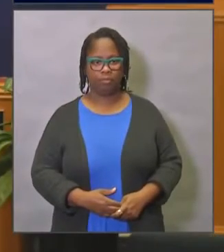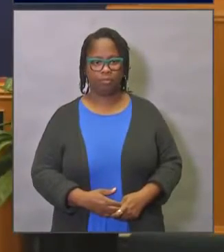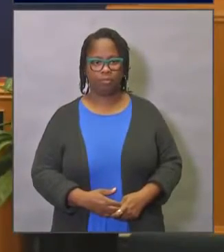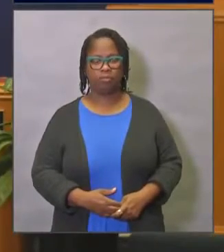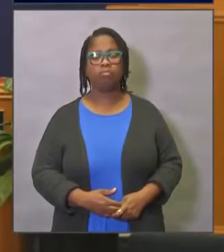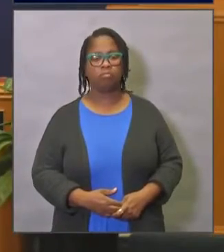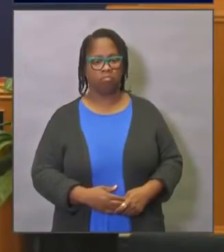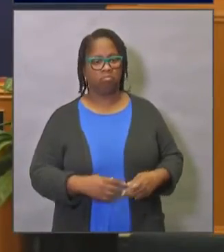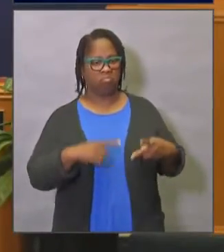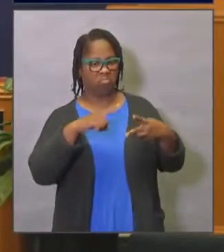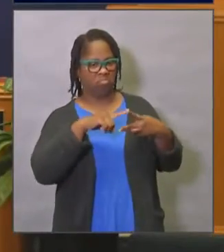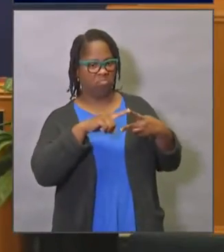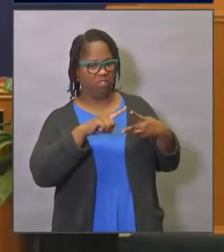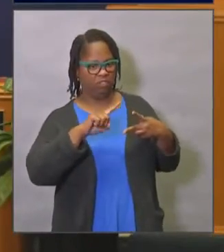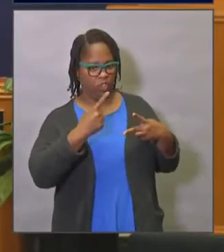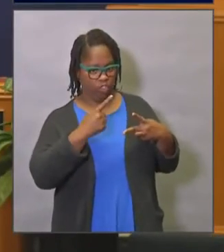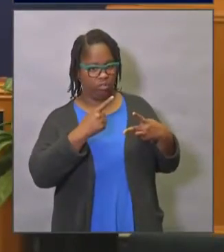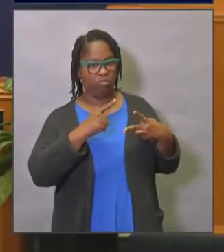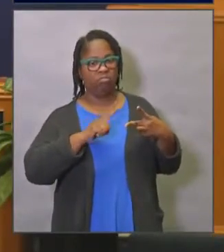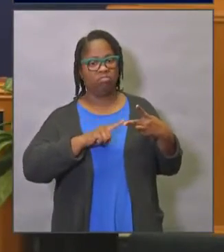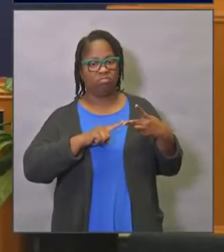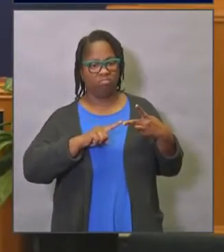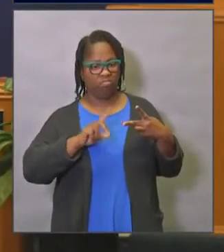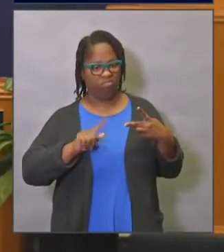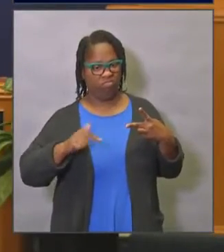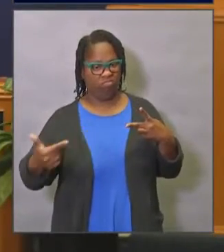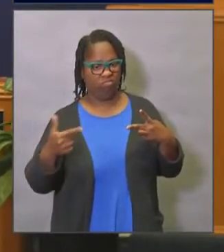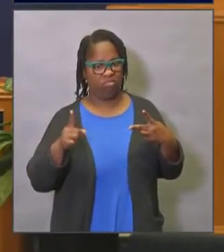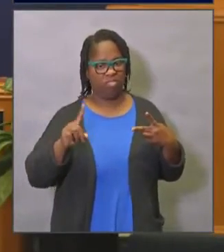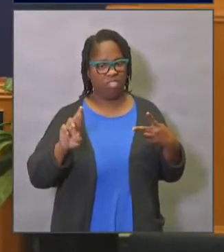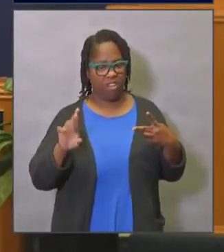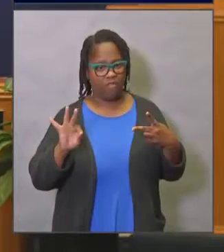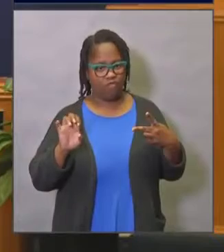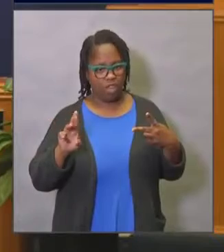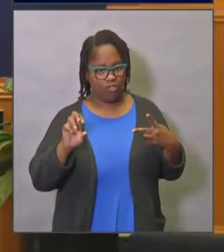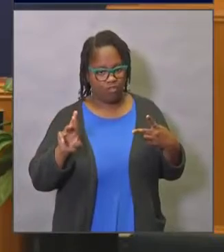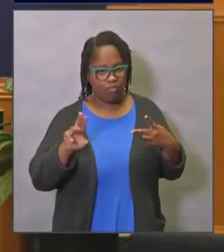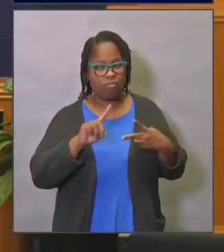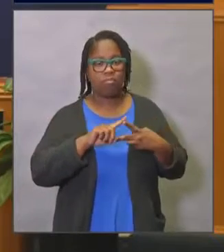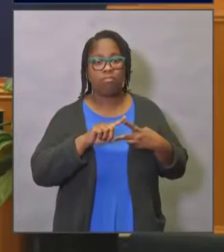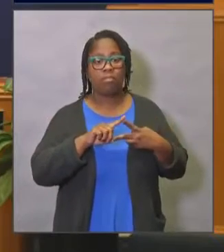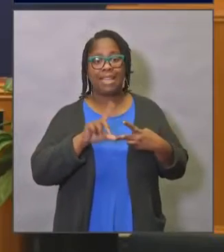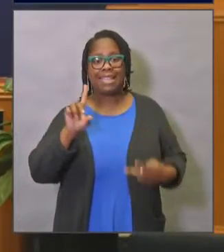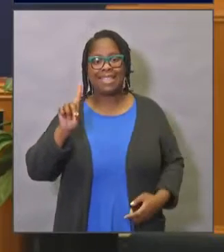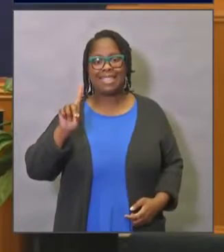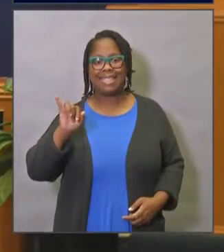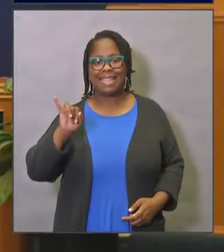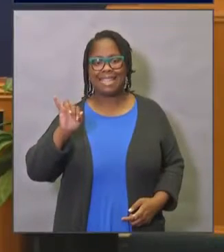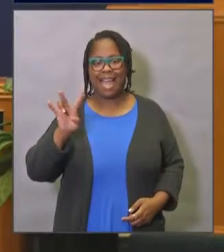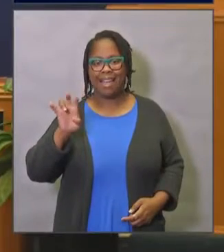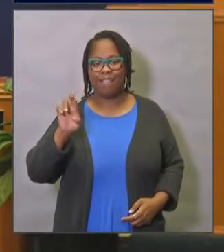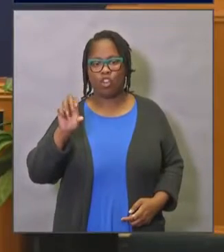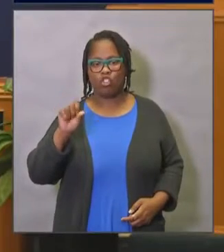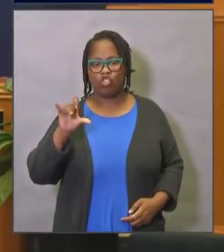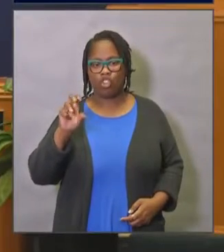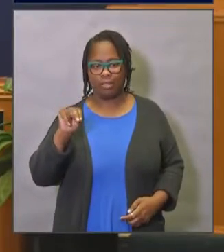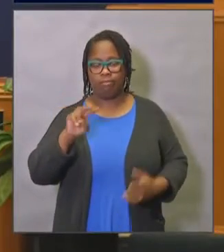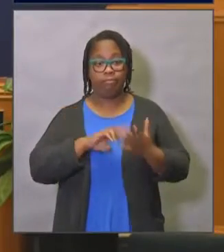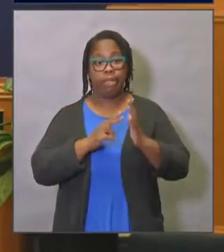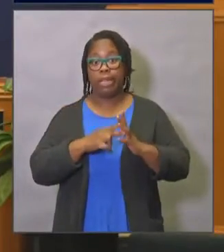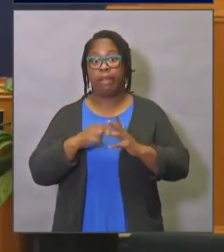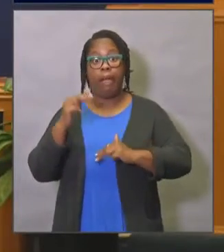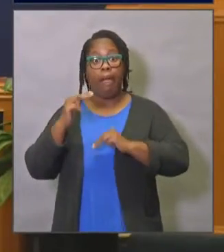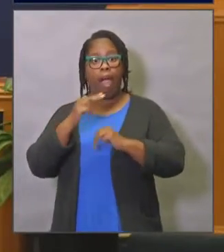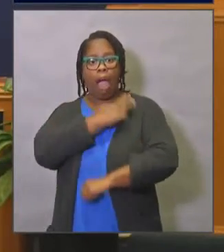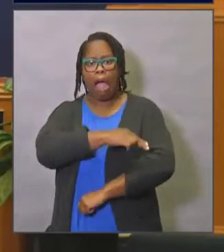I'll take the first question and then I'll turn it to Dr. Ferrer for the second. So the increase in diversion is just because of how full hospital